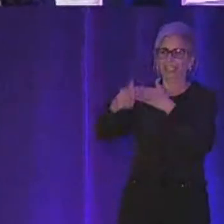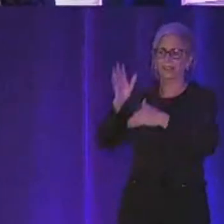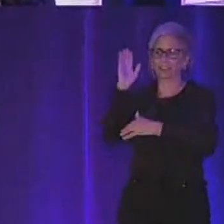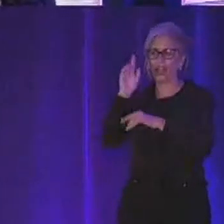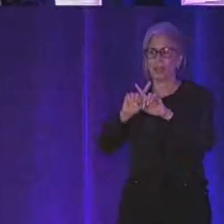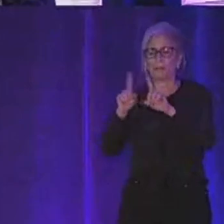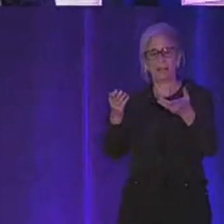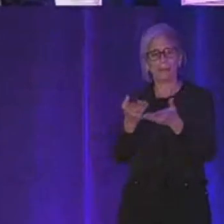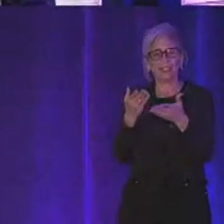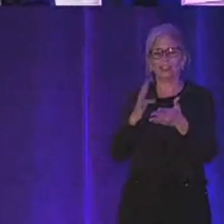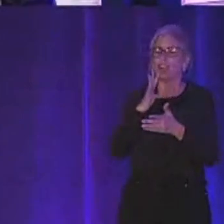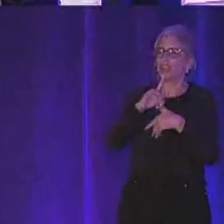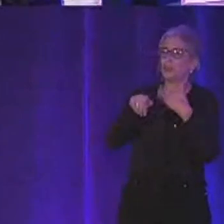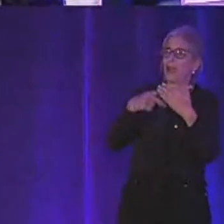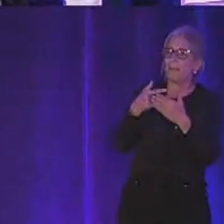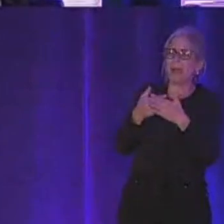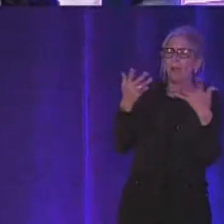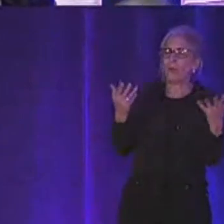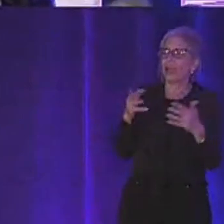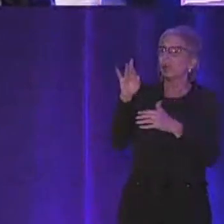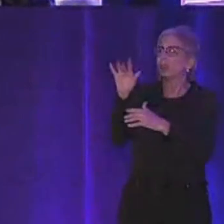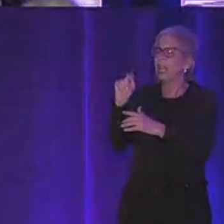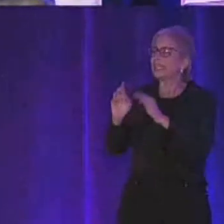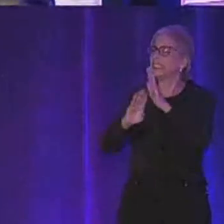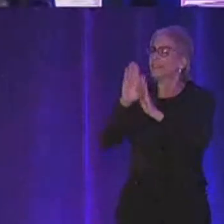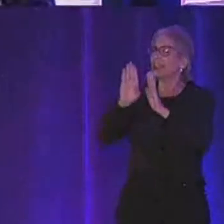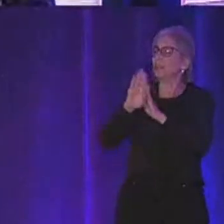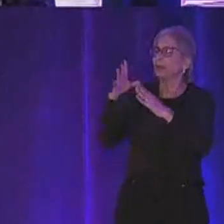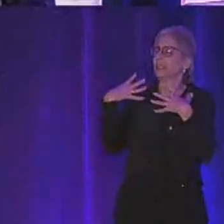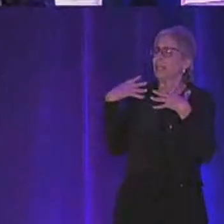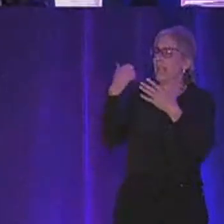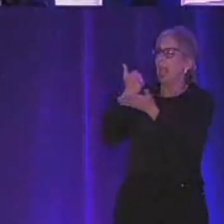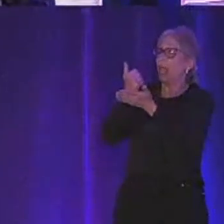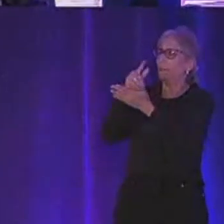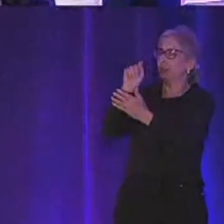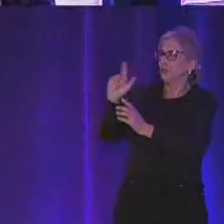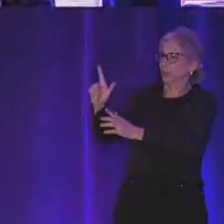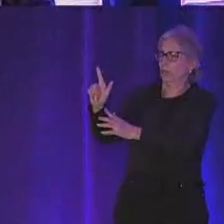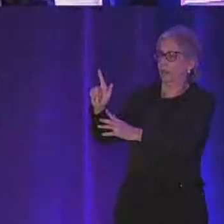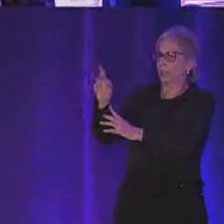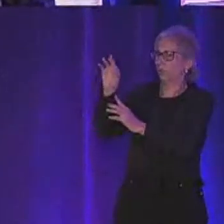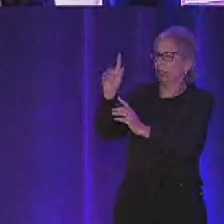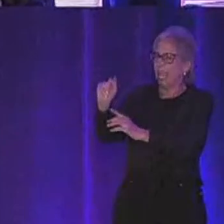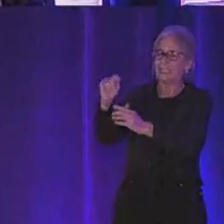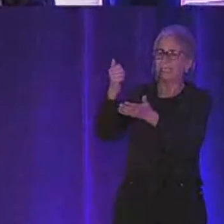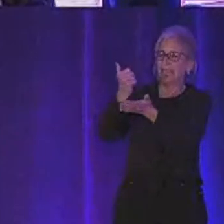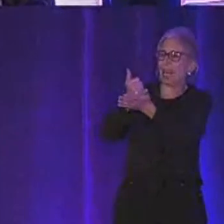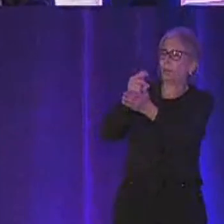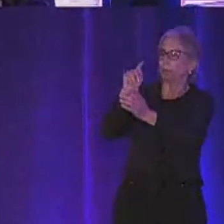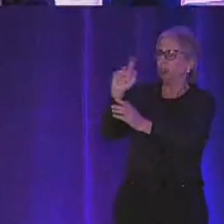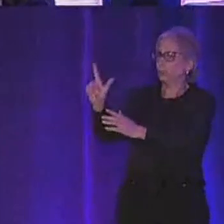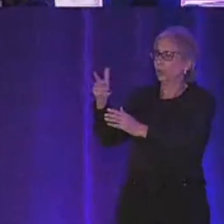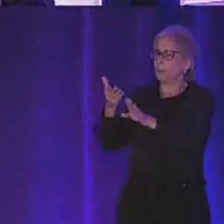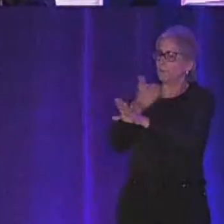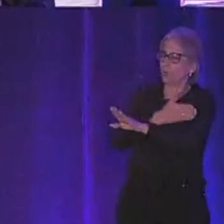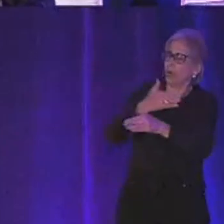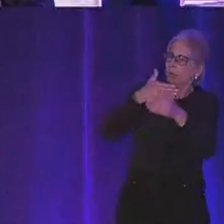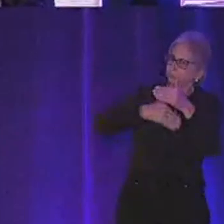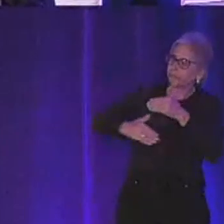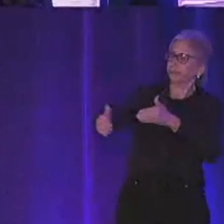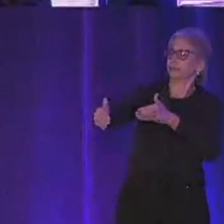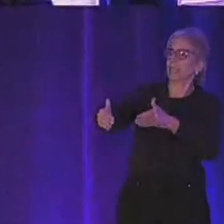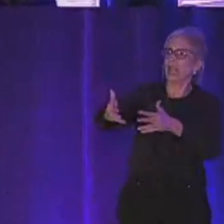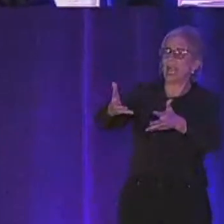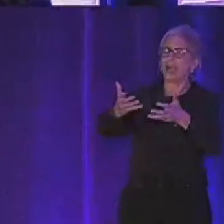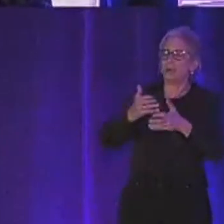I'm here to talk to you today about React as a developer help tool. React as a developer help tool. Before I go further, I mean,